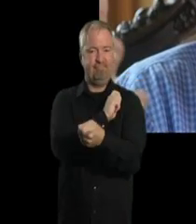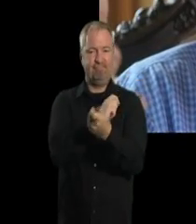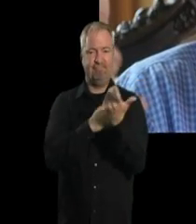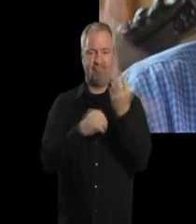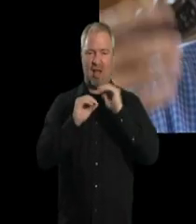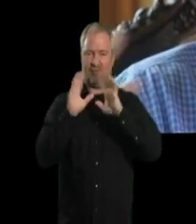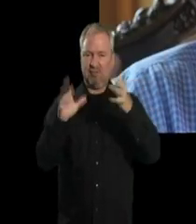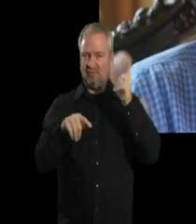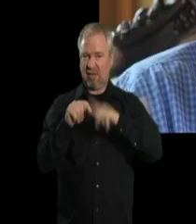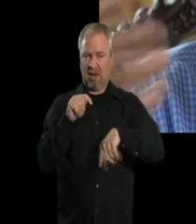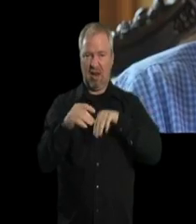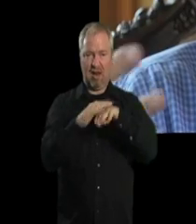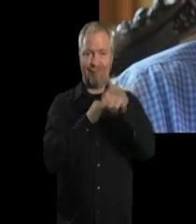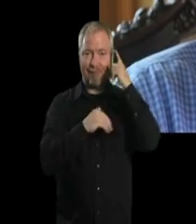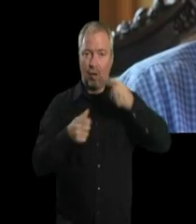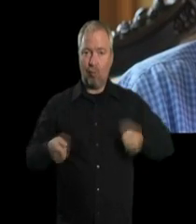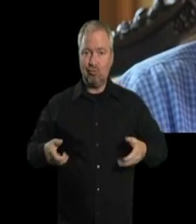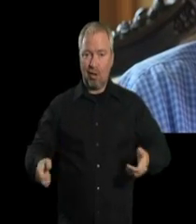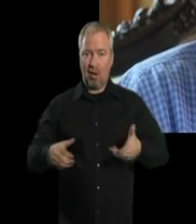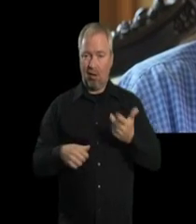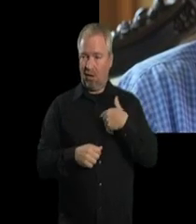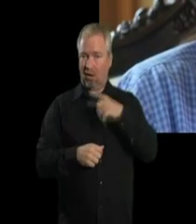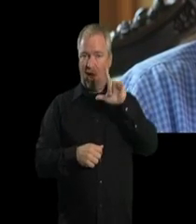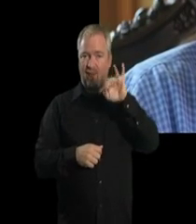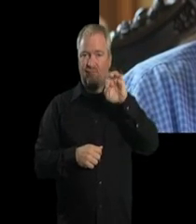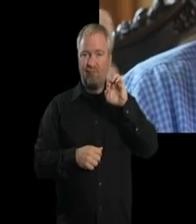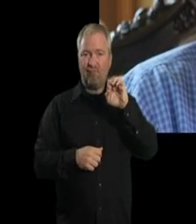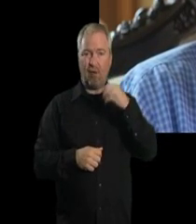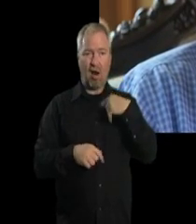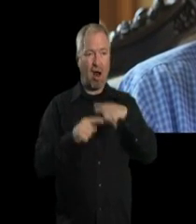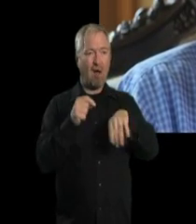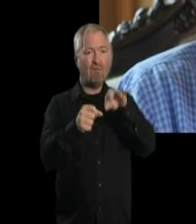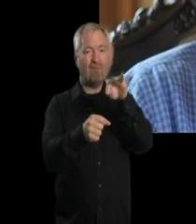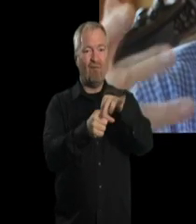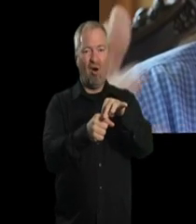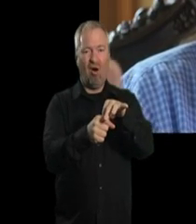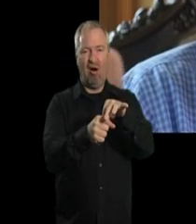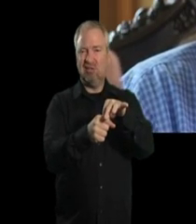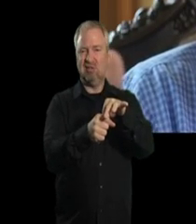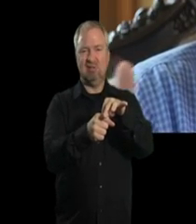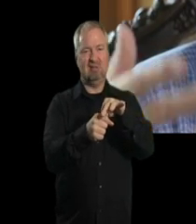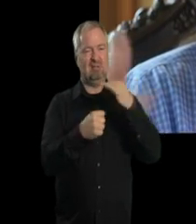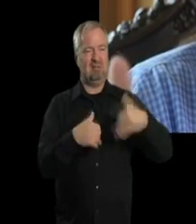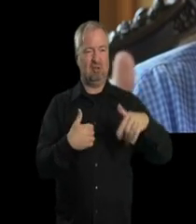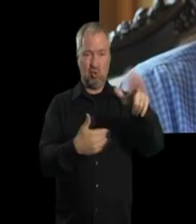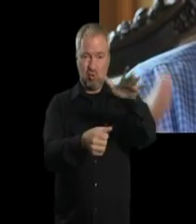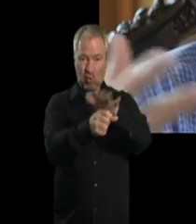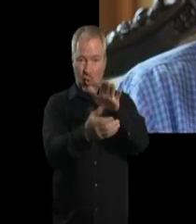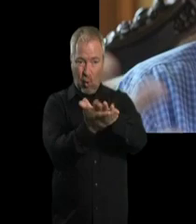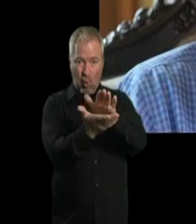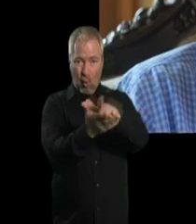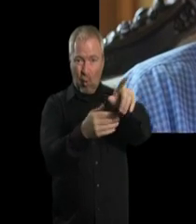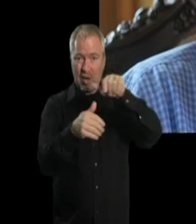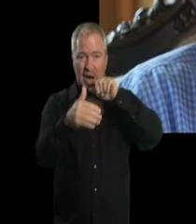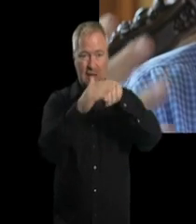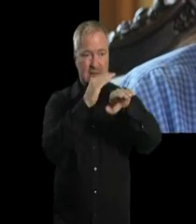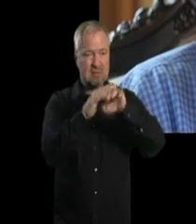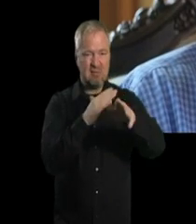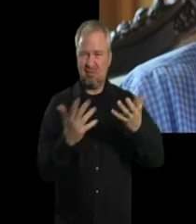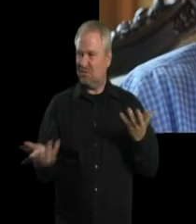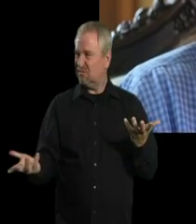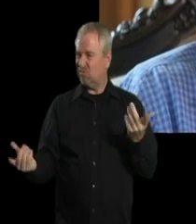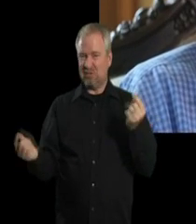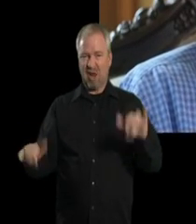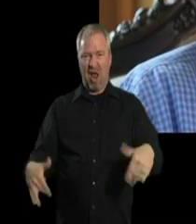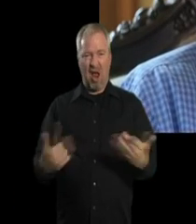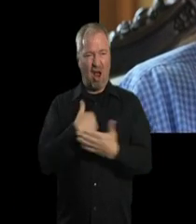to everybody. If you're stuck in a wheelchair, for your life, and you can't get the vote because the vote's in an inaccessible